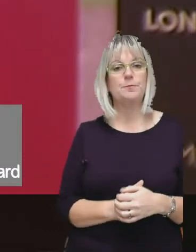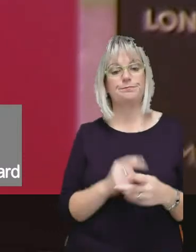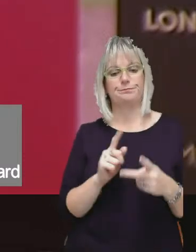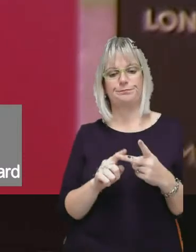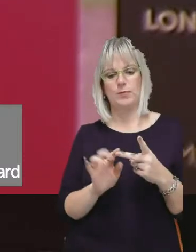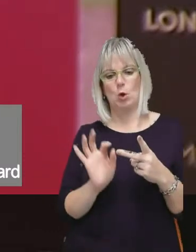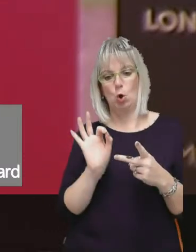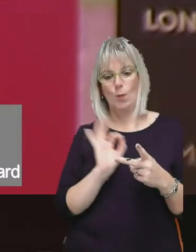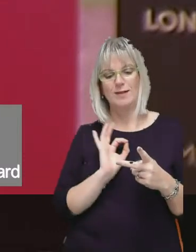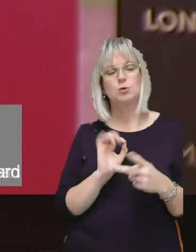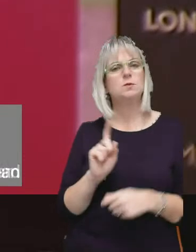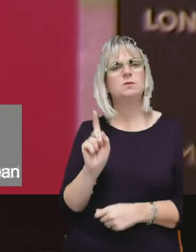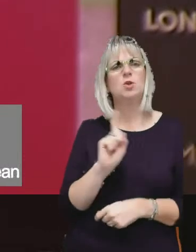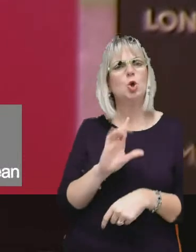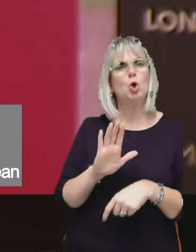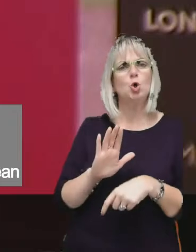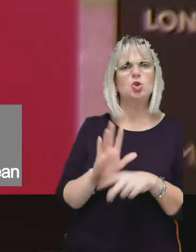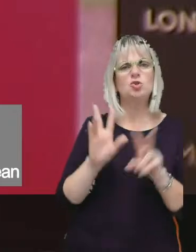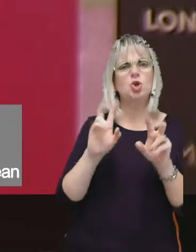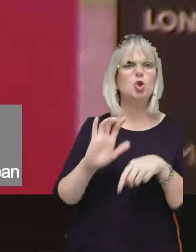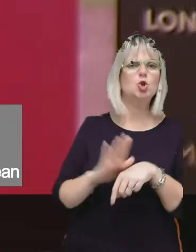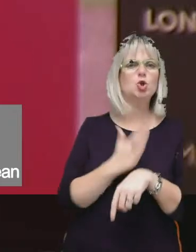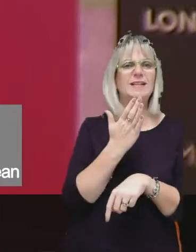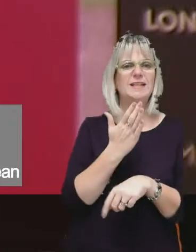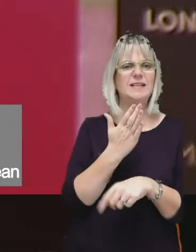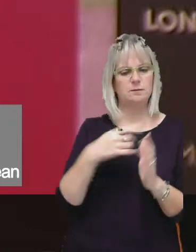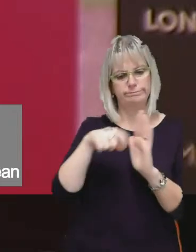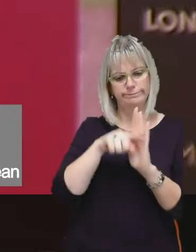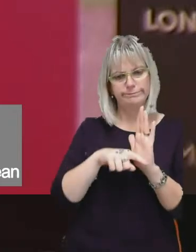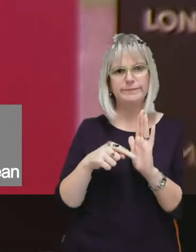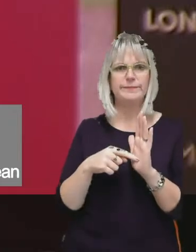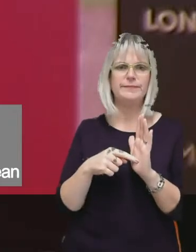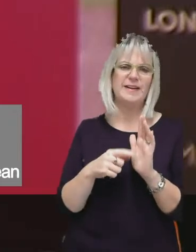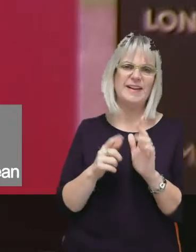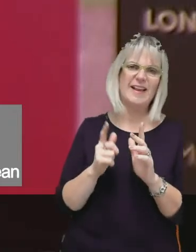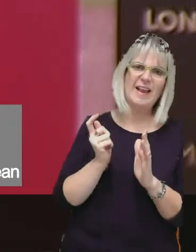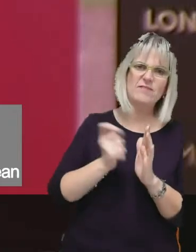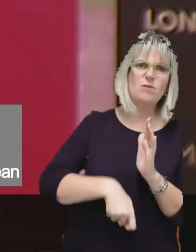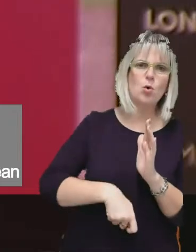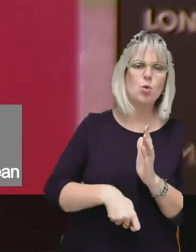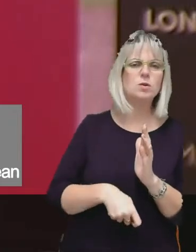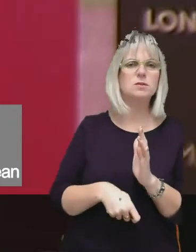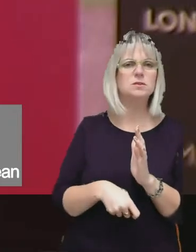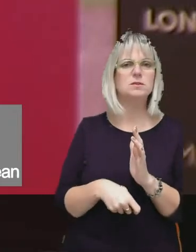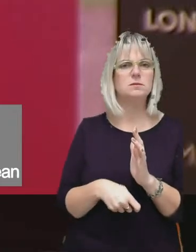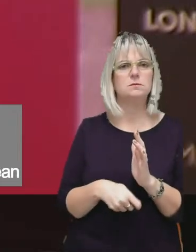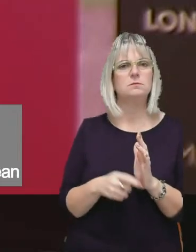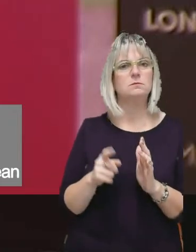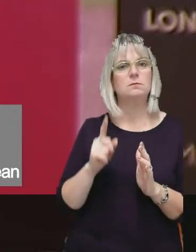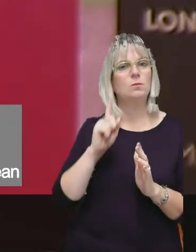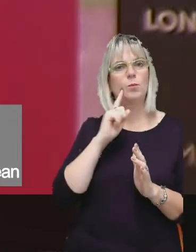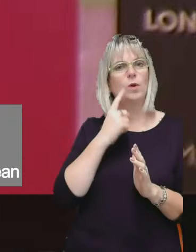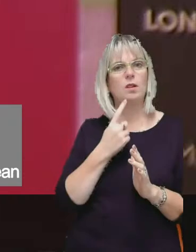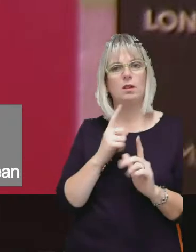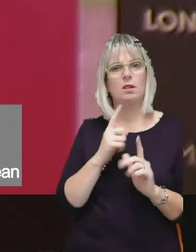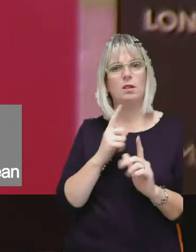currently enforced due to the pandemic will be retained when this is over? And that is